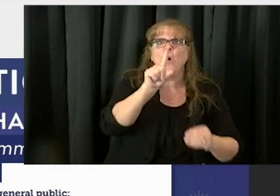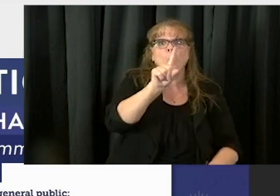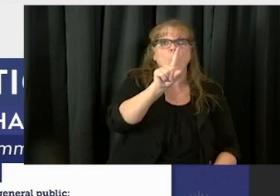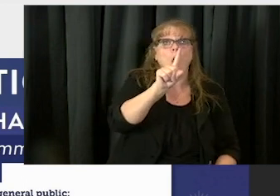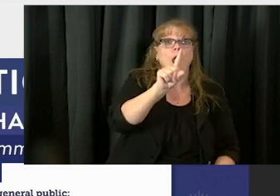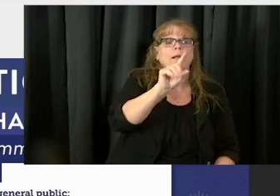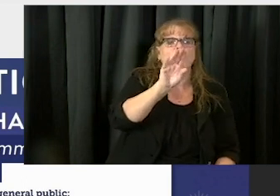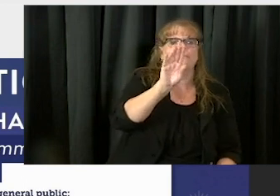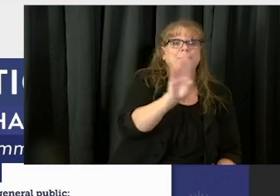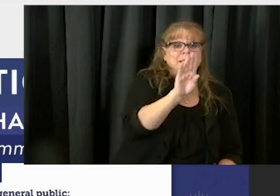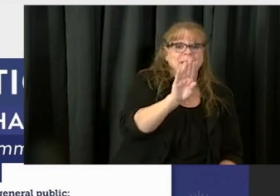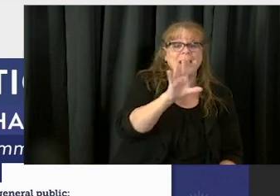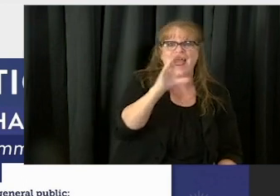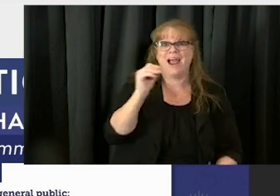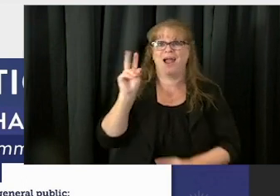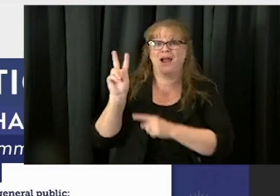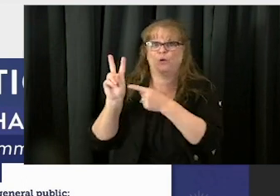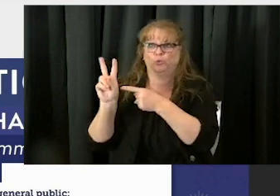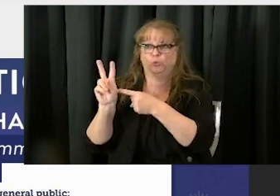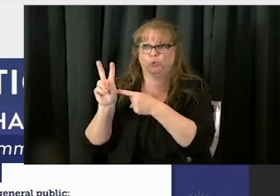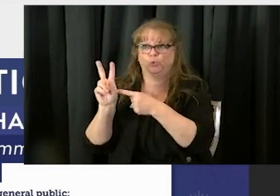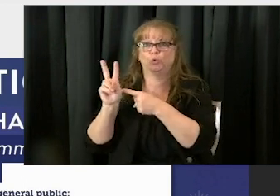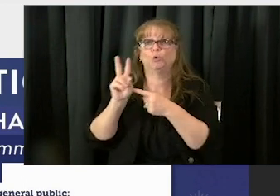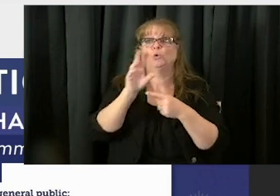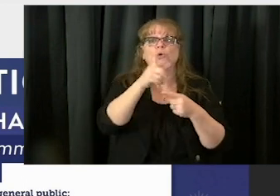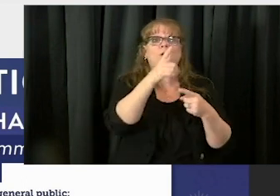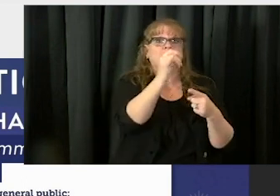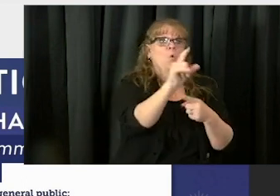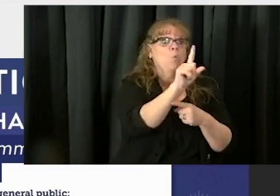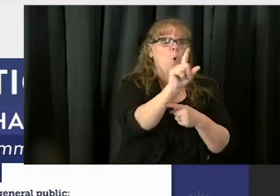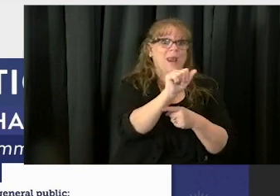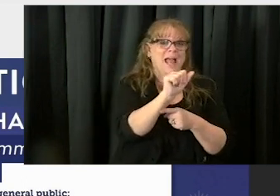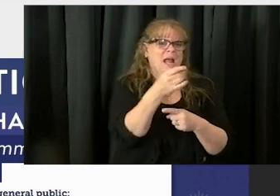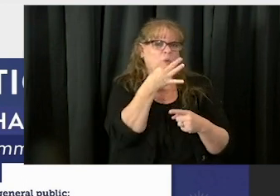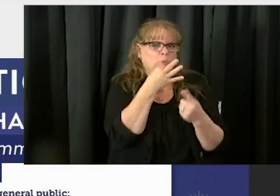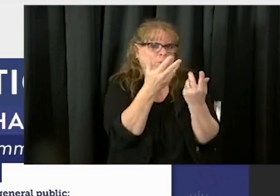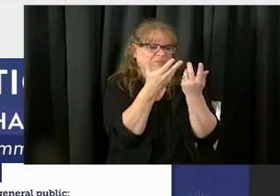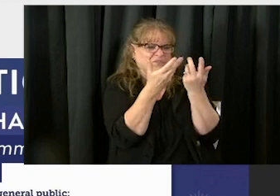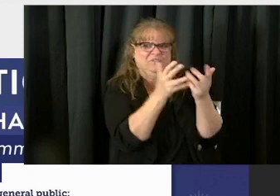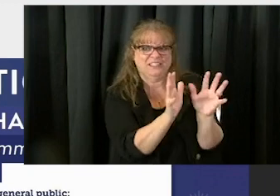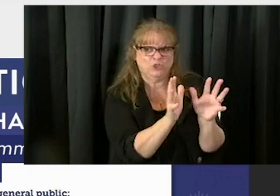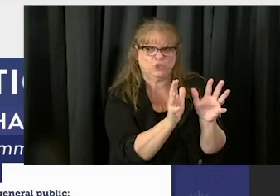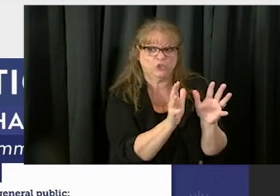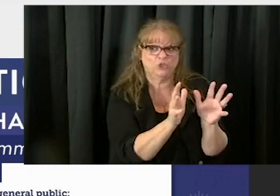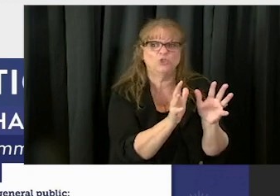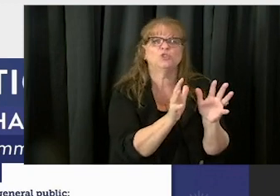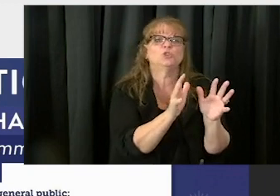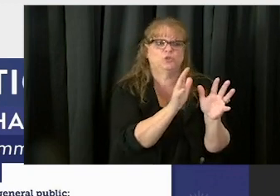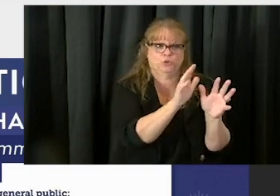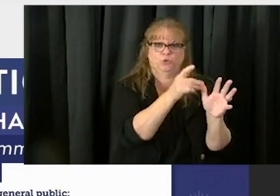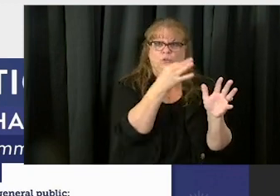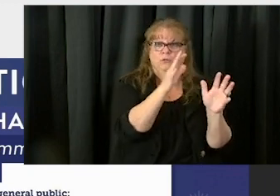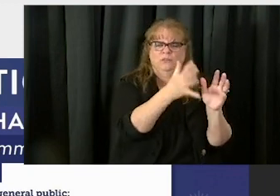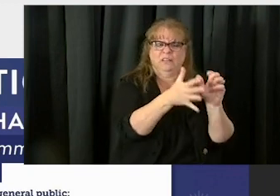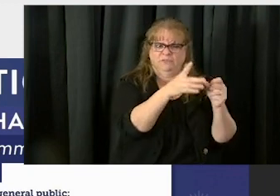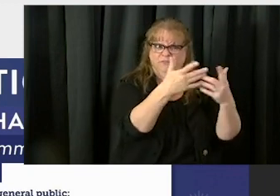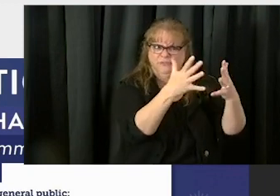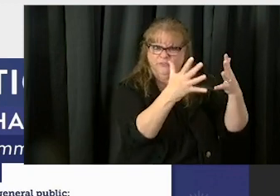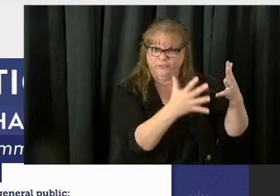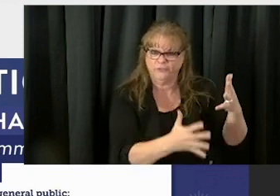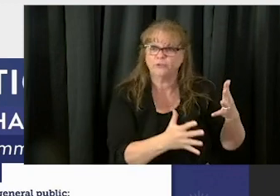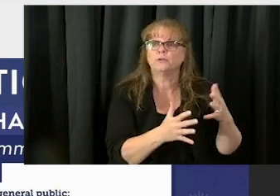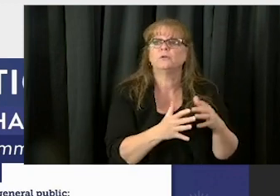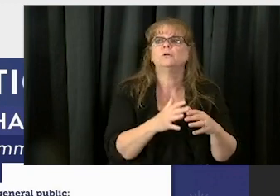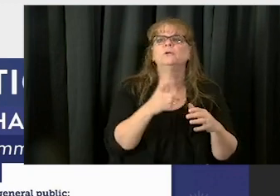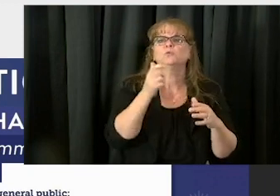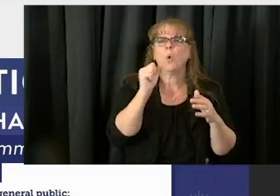phase 1B, age 70 and up. We remain hopeful that as we get through phase 1 this winter, early spring, move